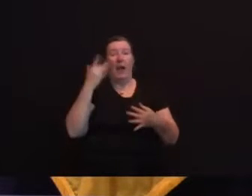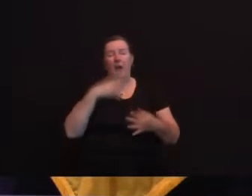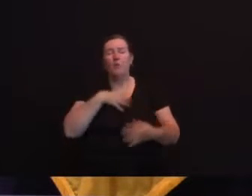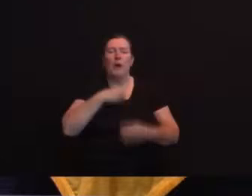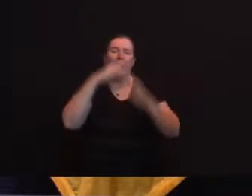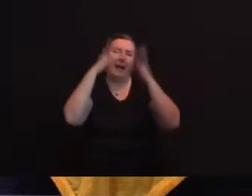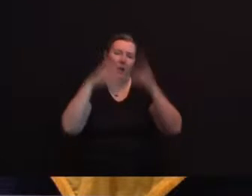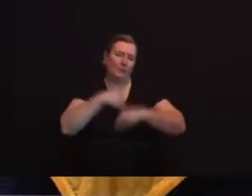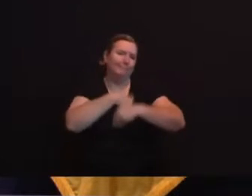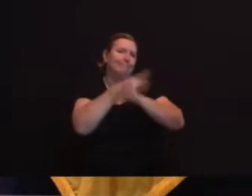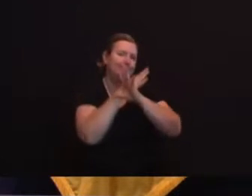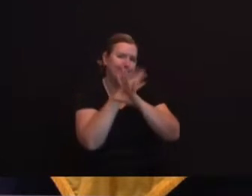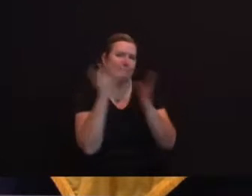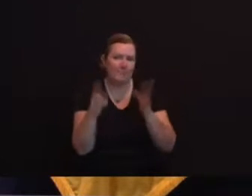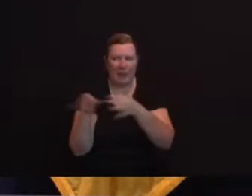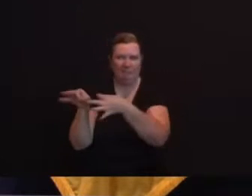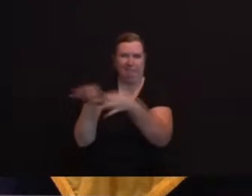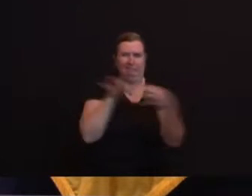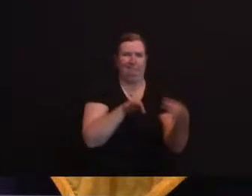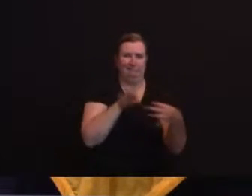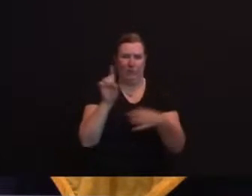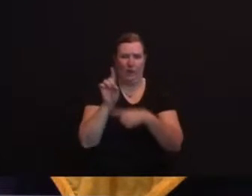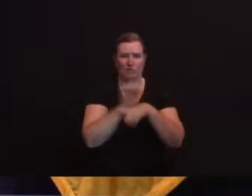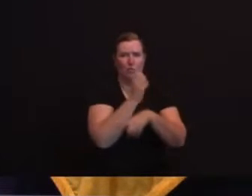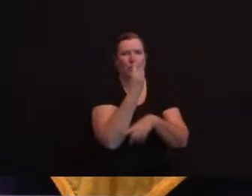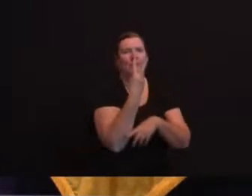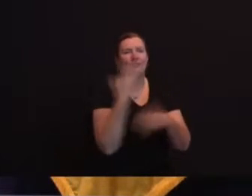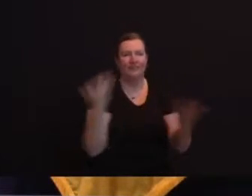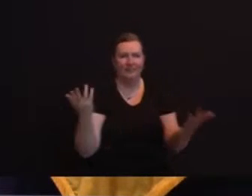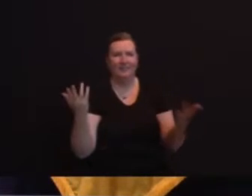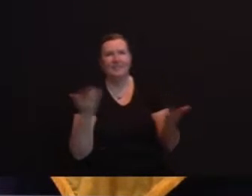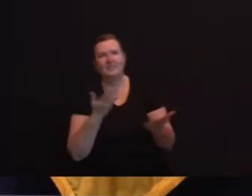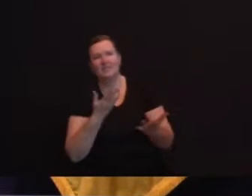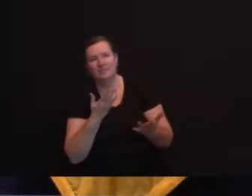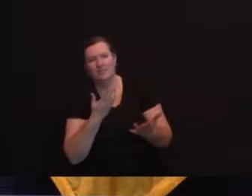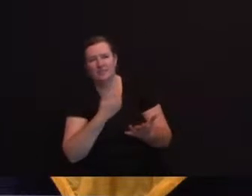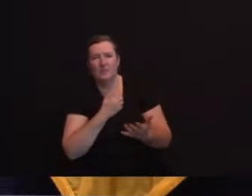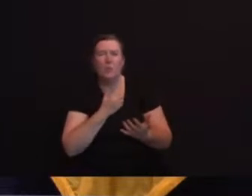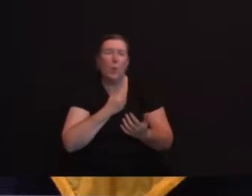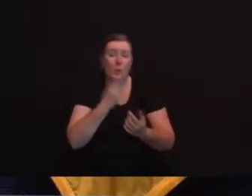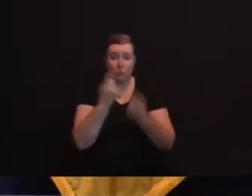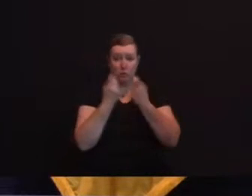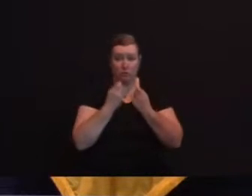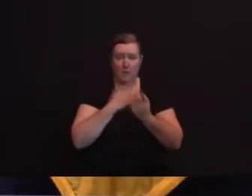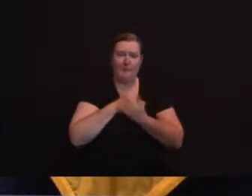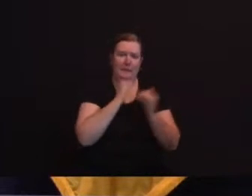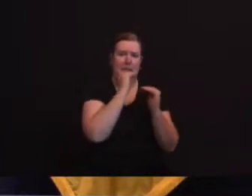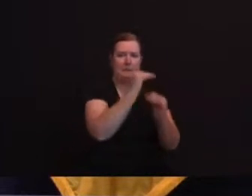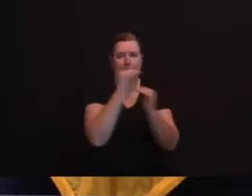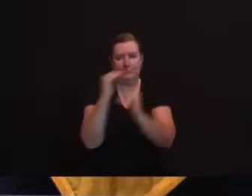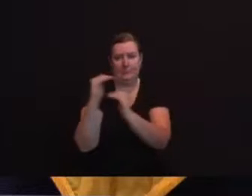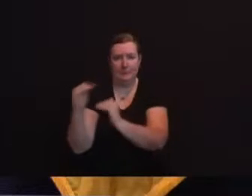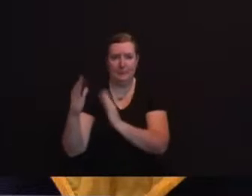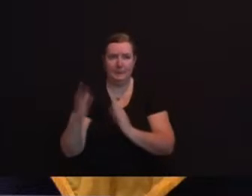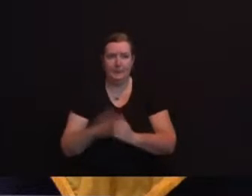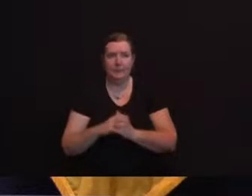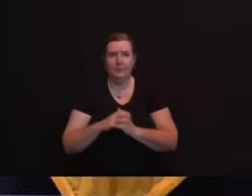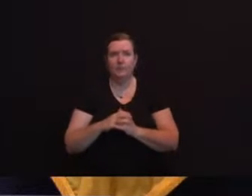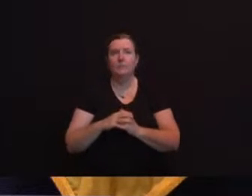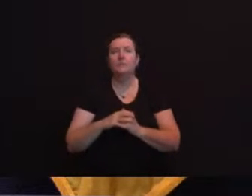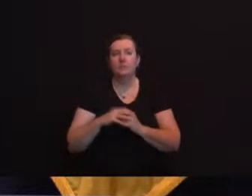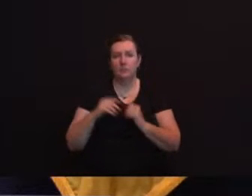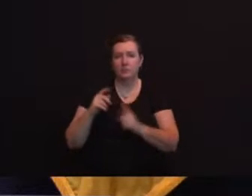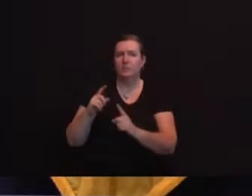VTC right after this, so I'd love you to be economical with your questions. That's the first one we will have had since the election. I think the last one we had was the Friday, if